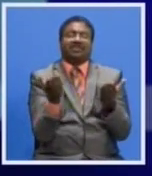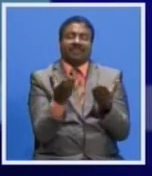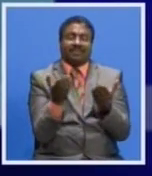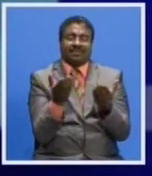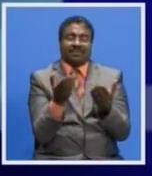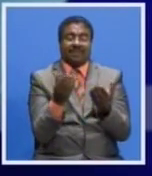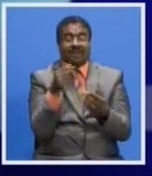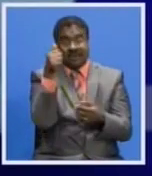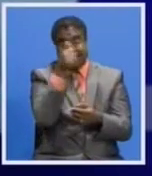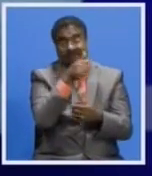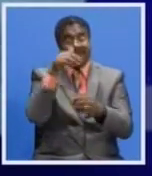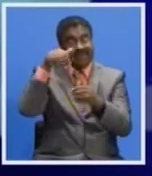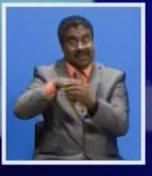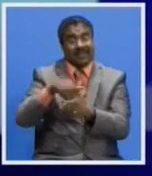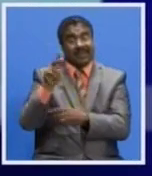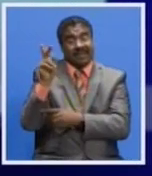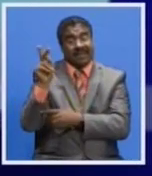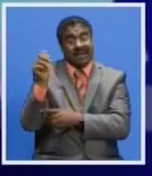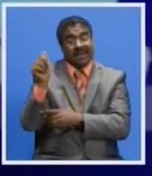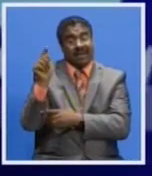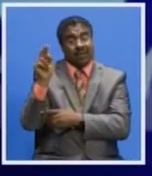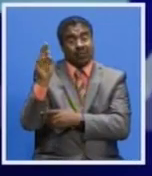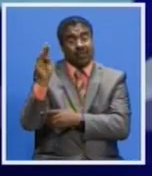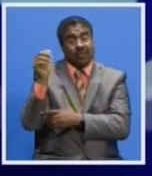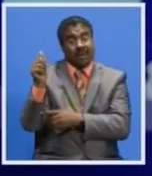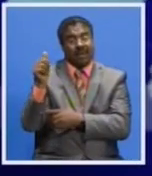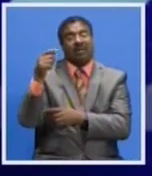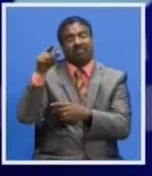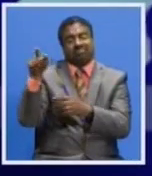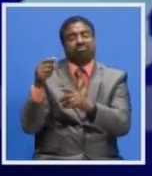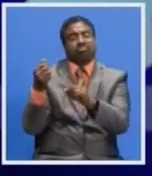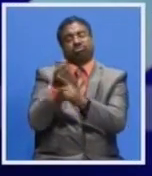when drumming up support for PF candidate Zax Mwachilele.